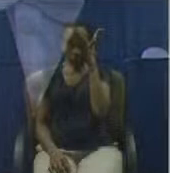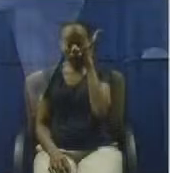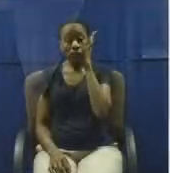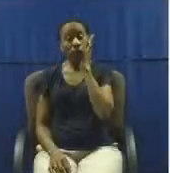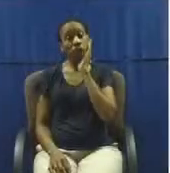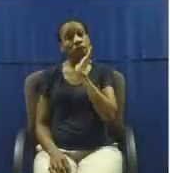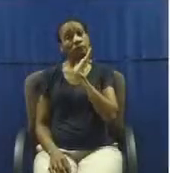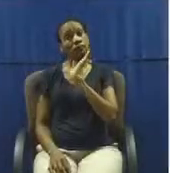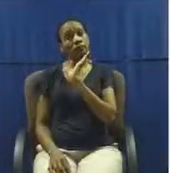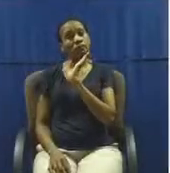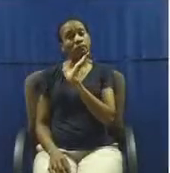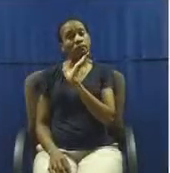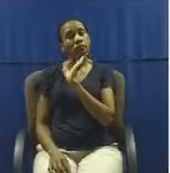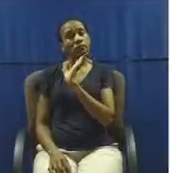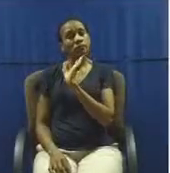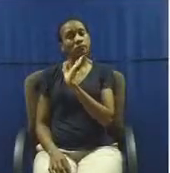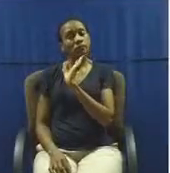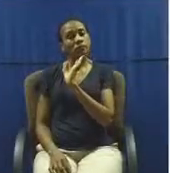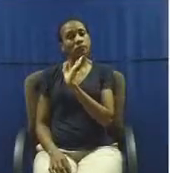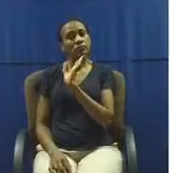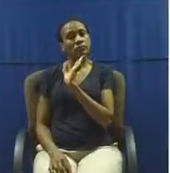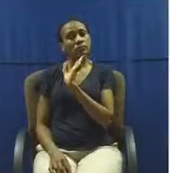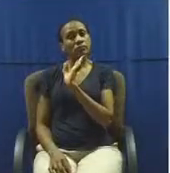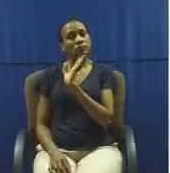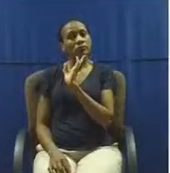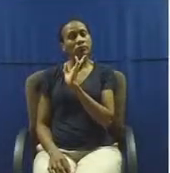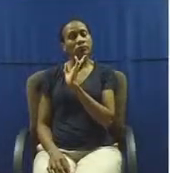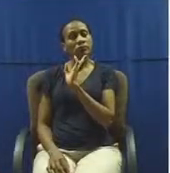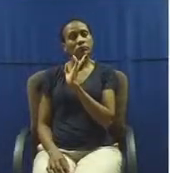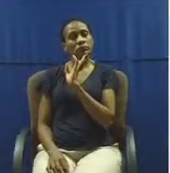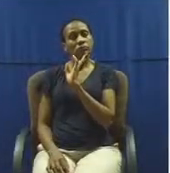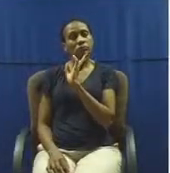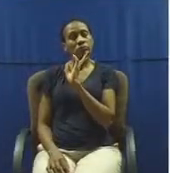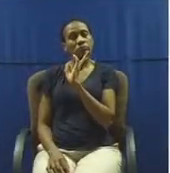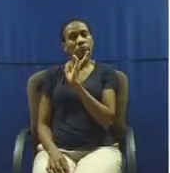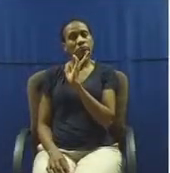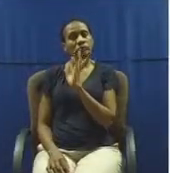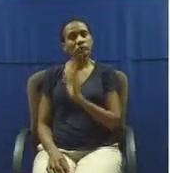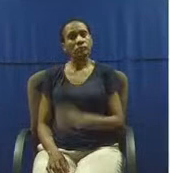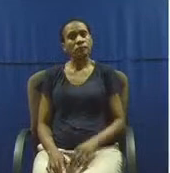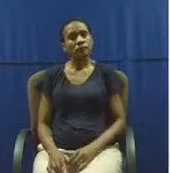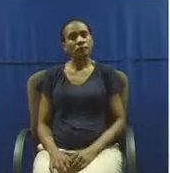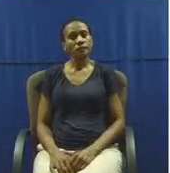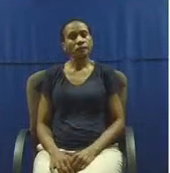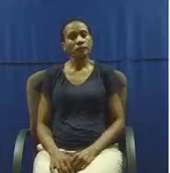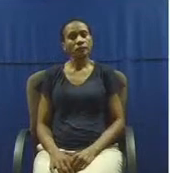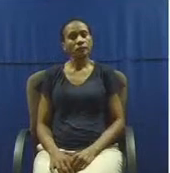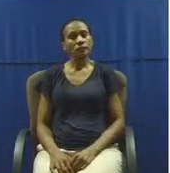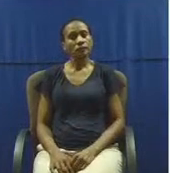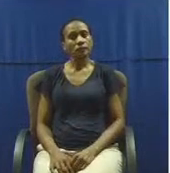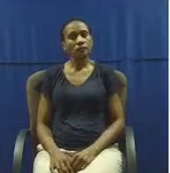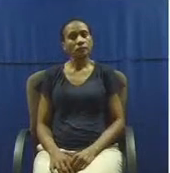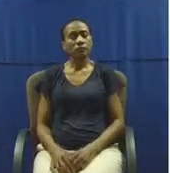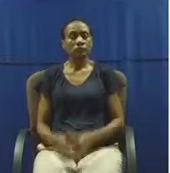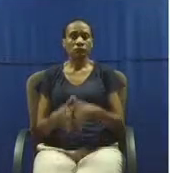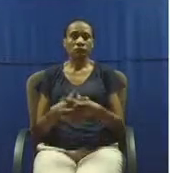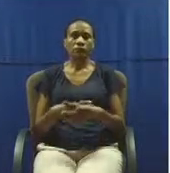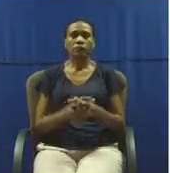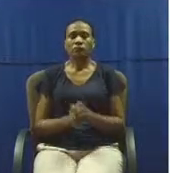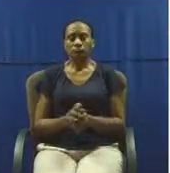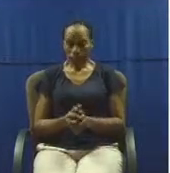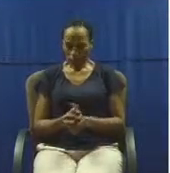performance point of view, a management point of view, and the objectives and the expectations will be so well set out that we will